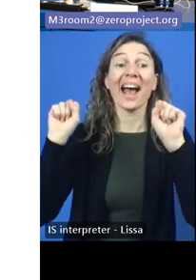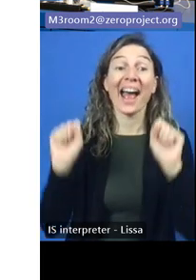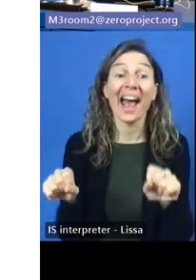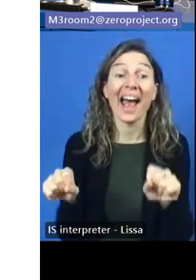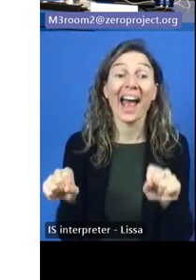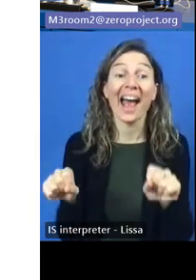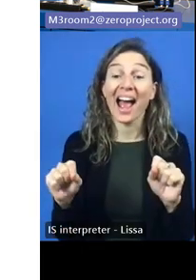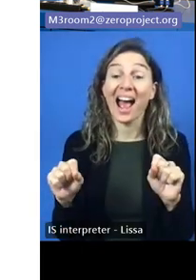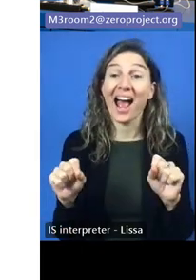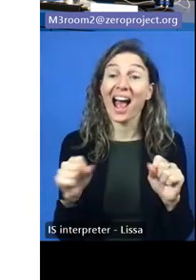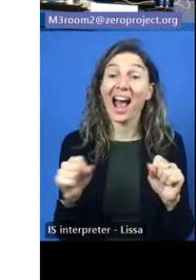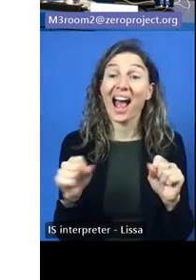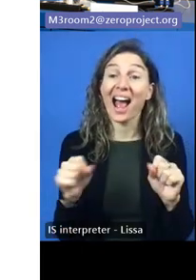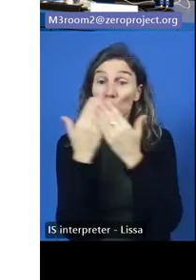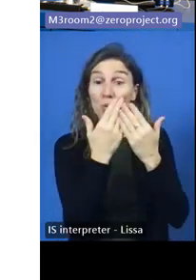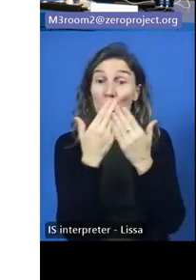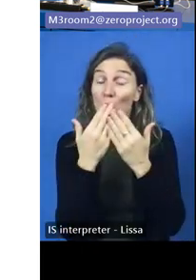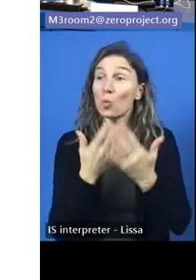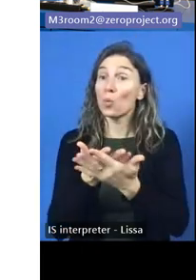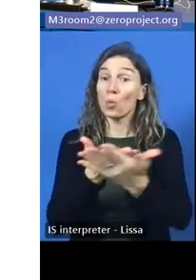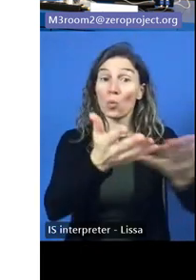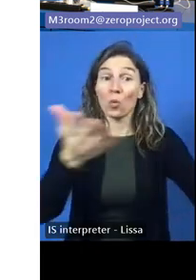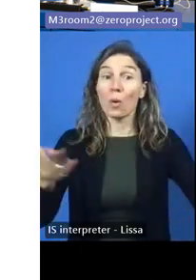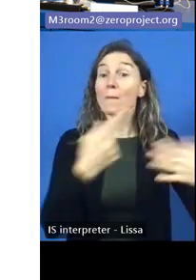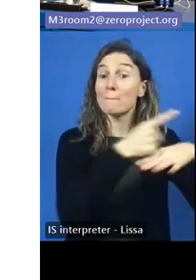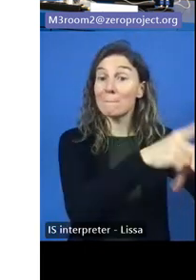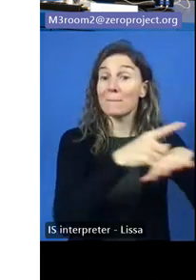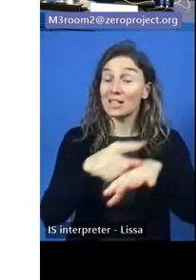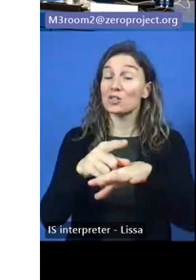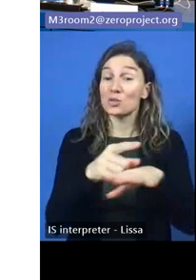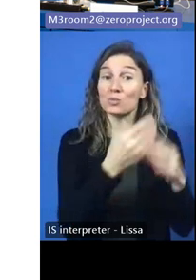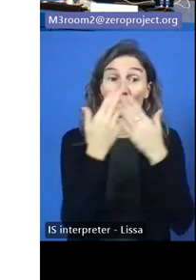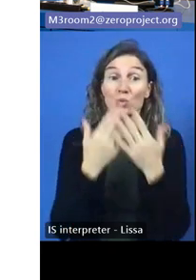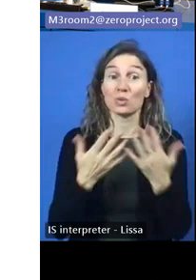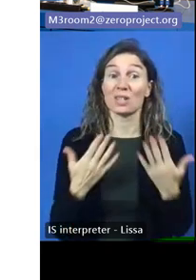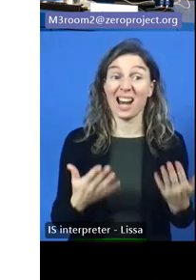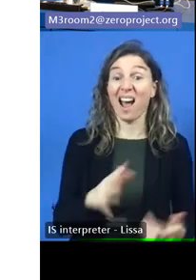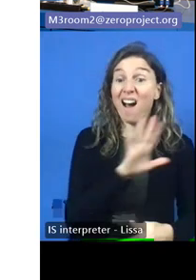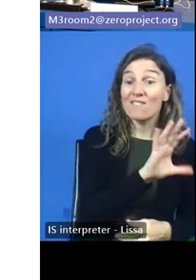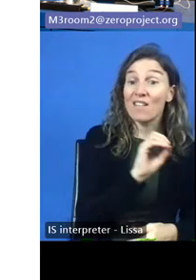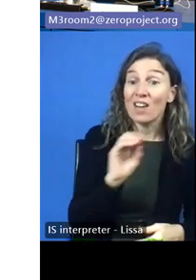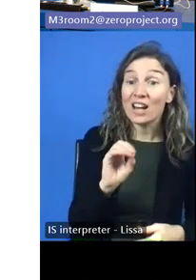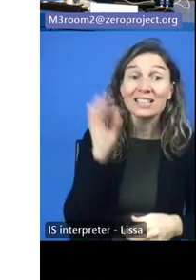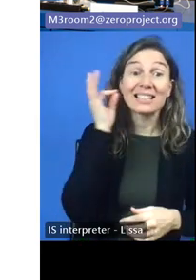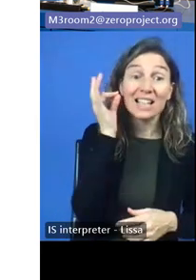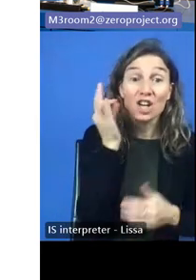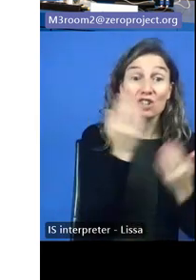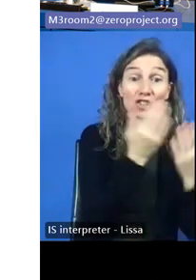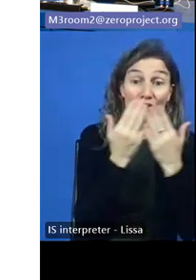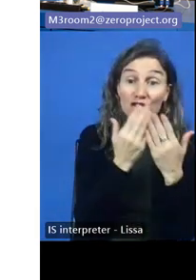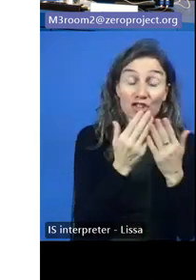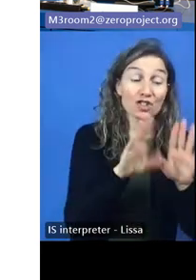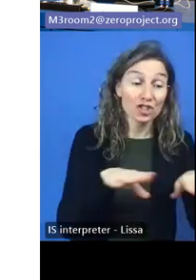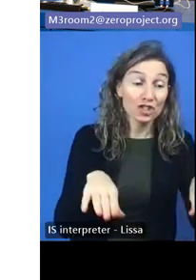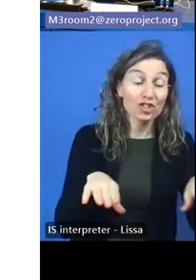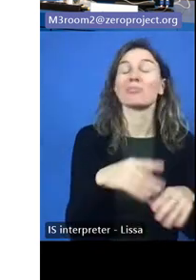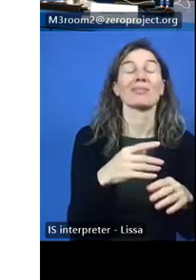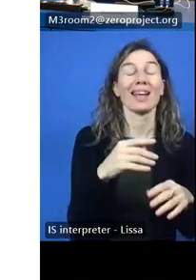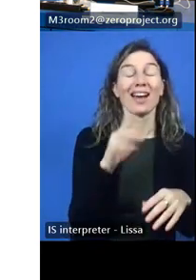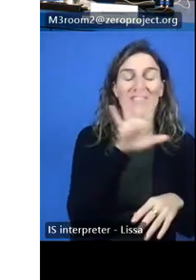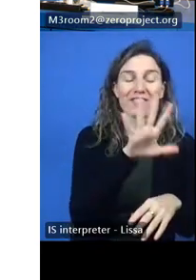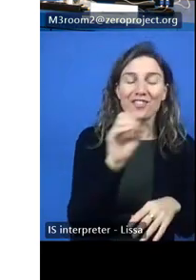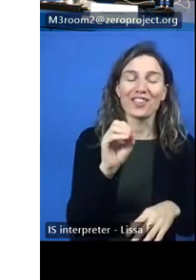mainstream schools. Where more than 500 hearing children now can communicate directly with their deaf classmates and friends.